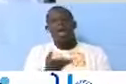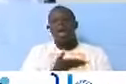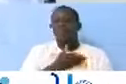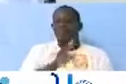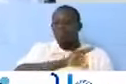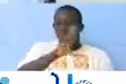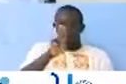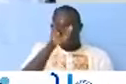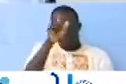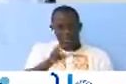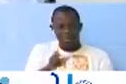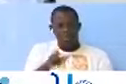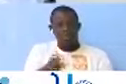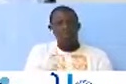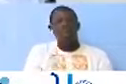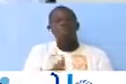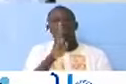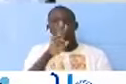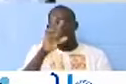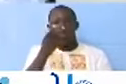there is no person here